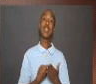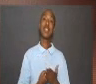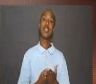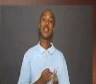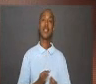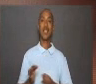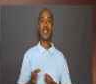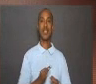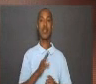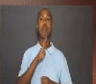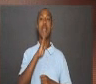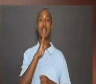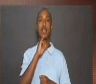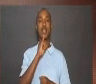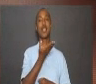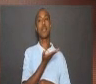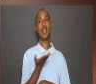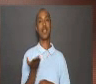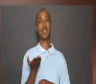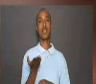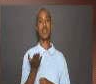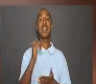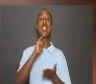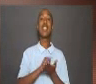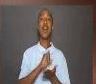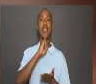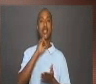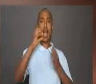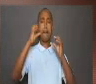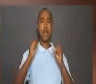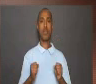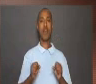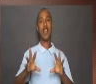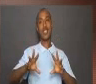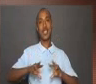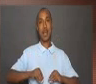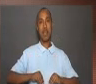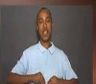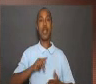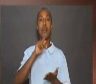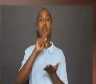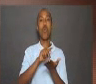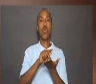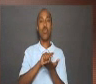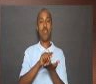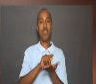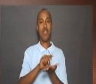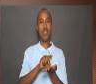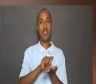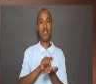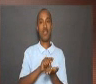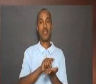stated that a base is a substance that is capable of accepting